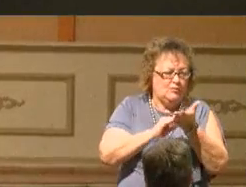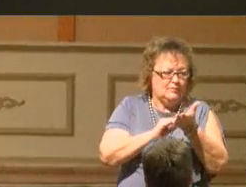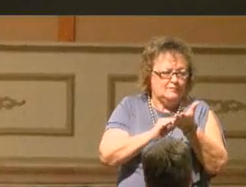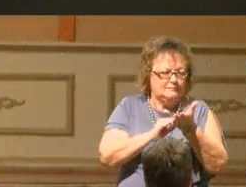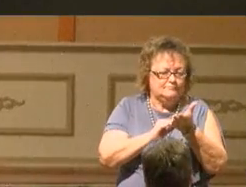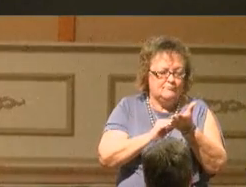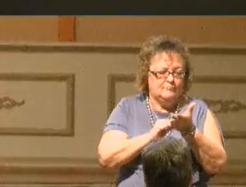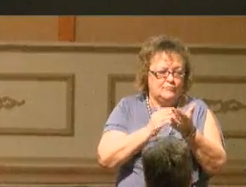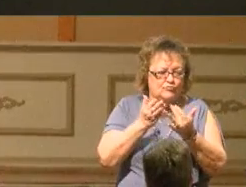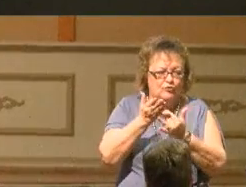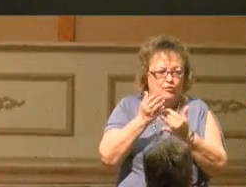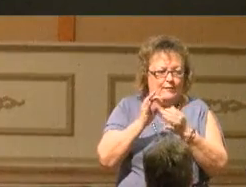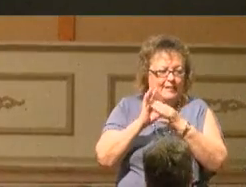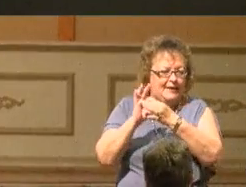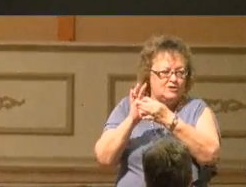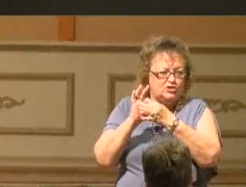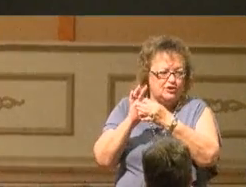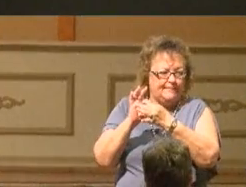relation.